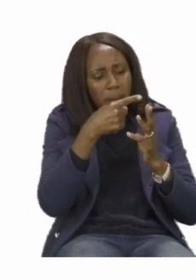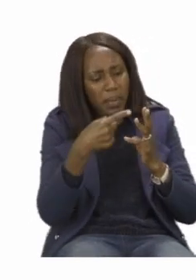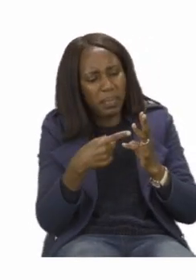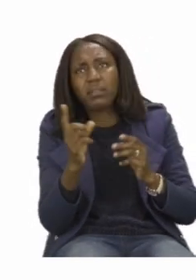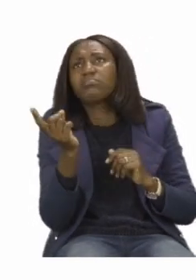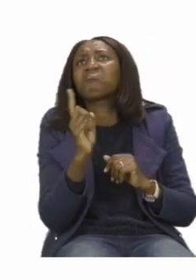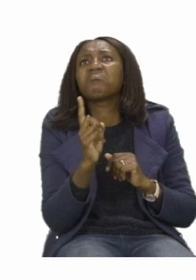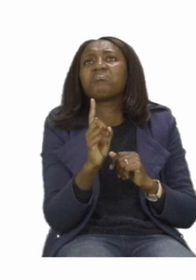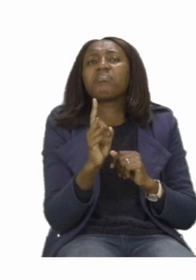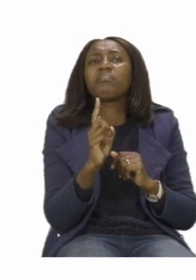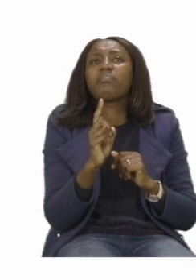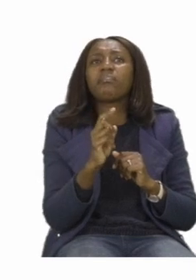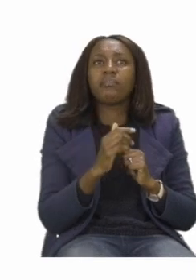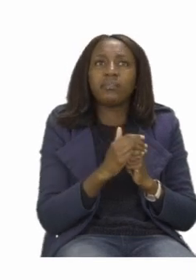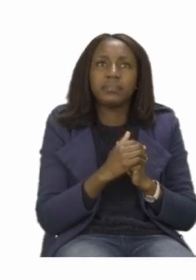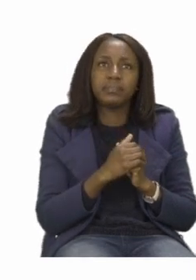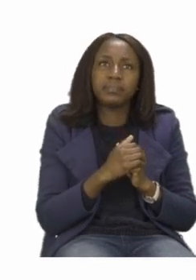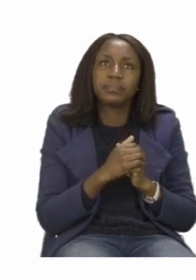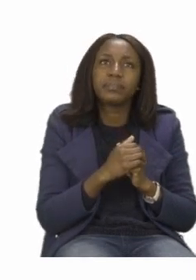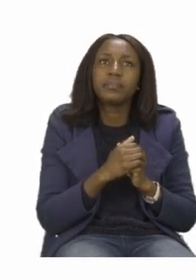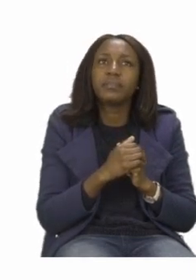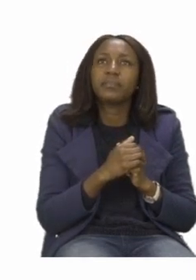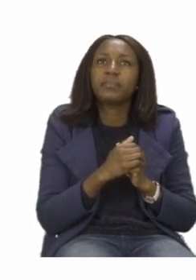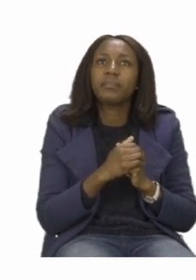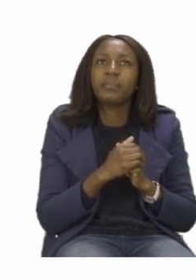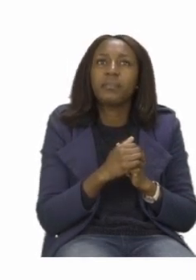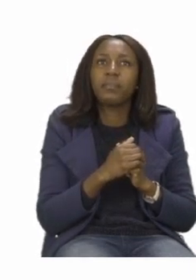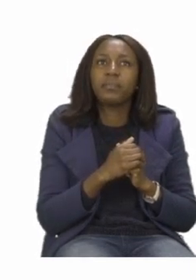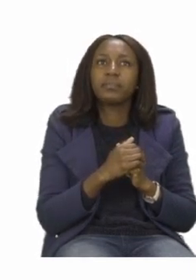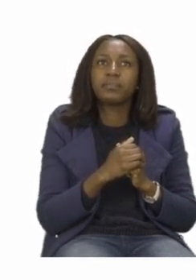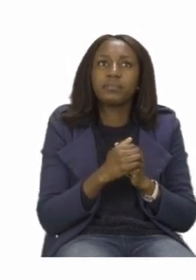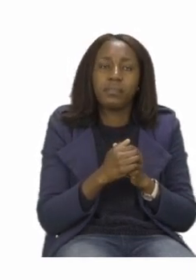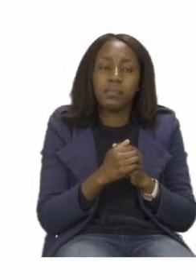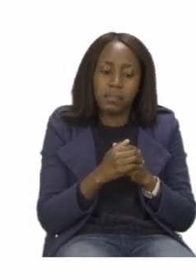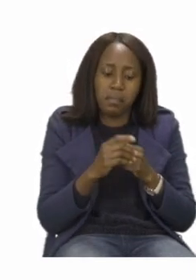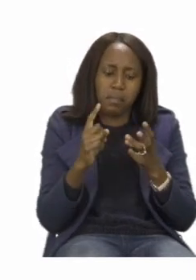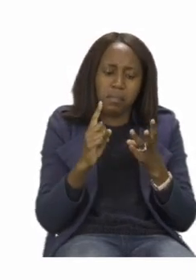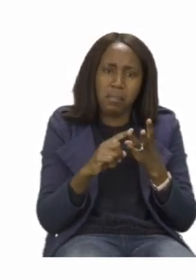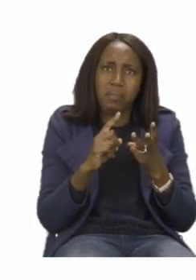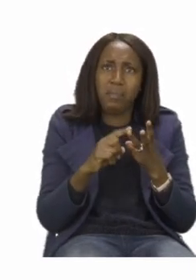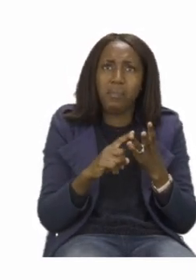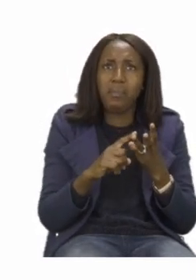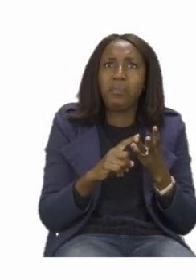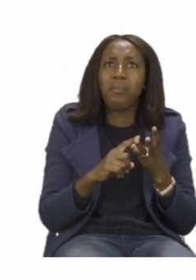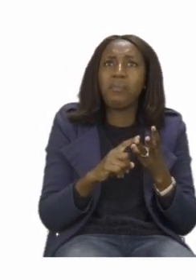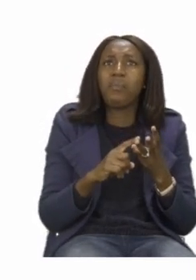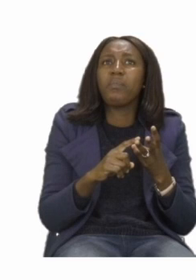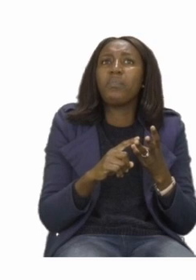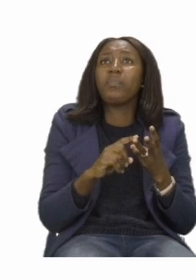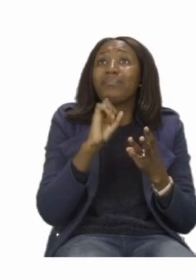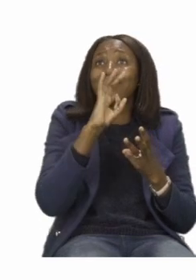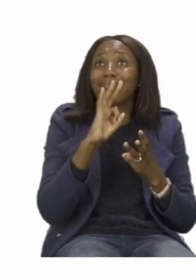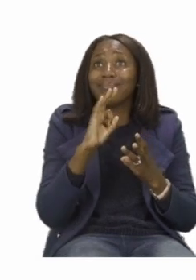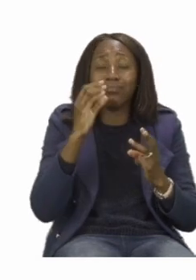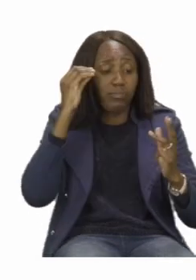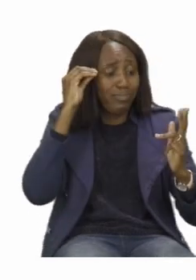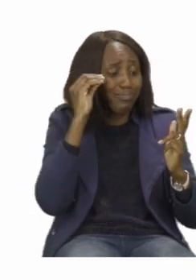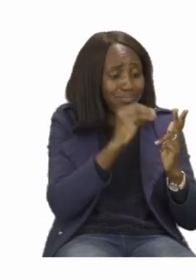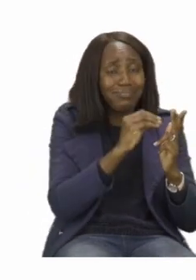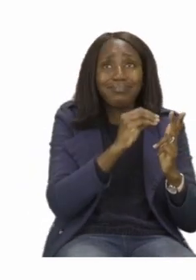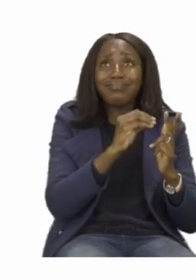safe places. Number 3 says, Which word must